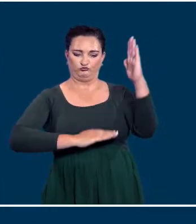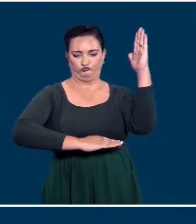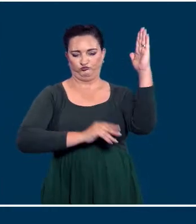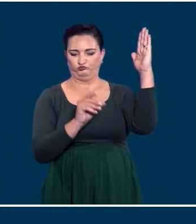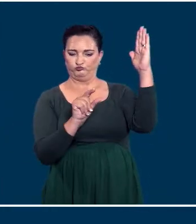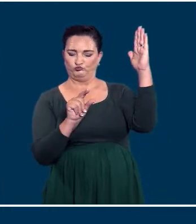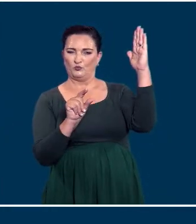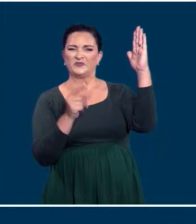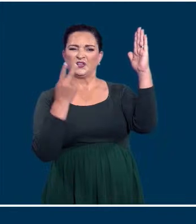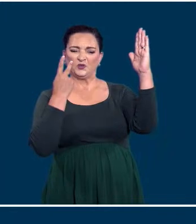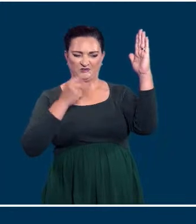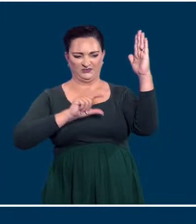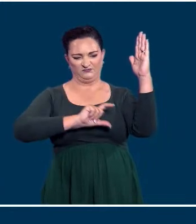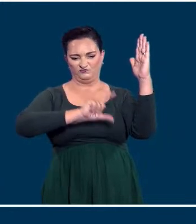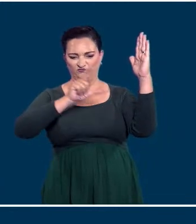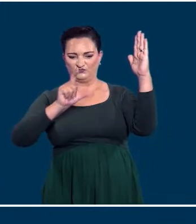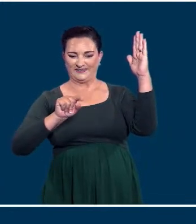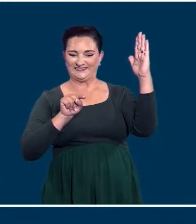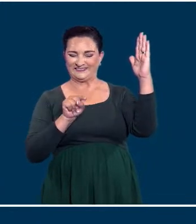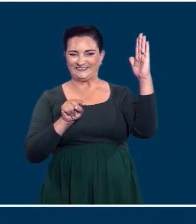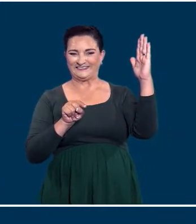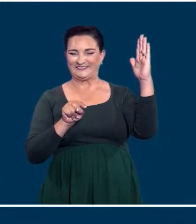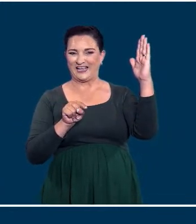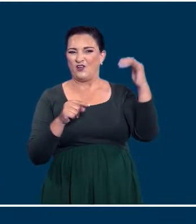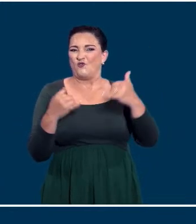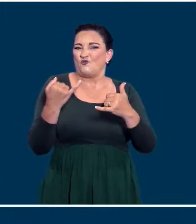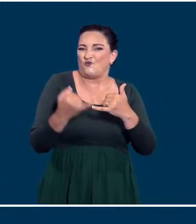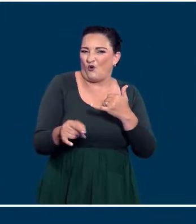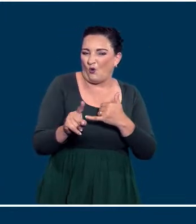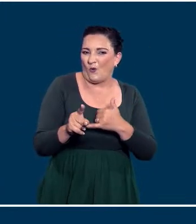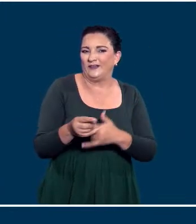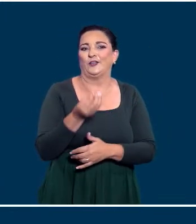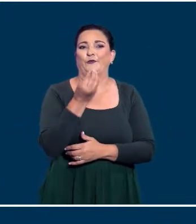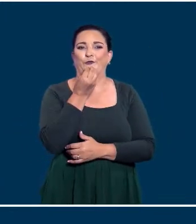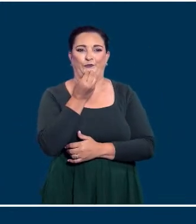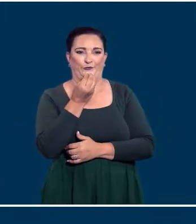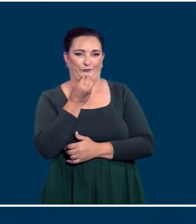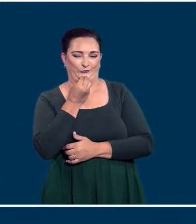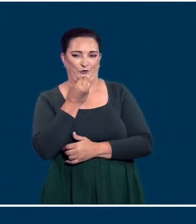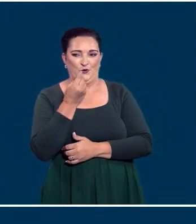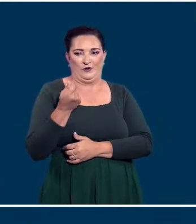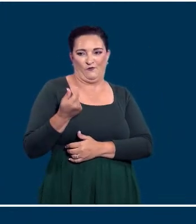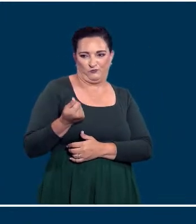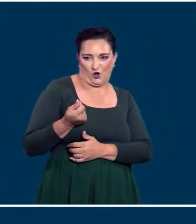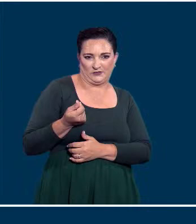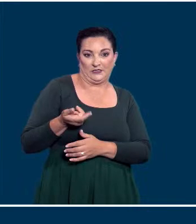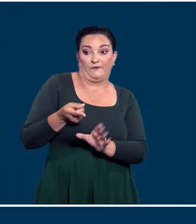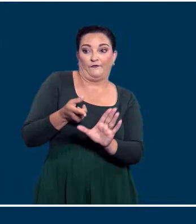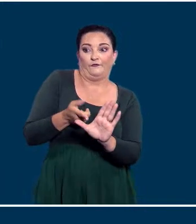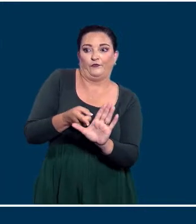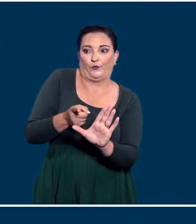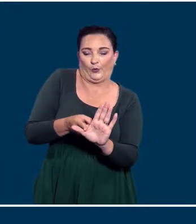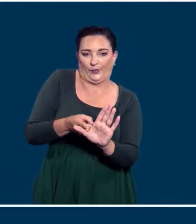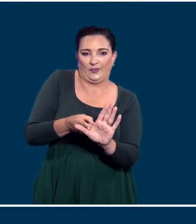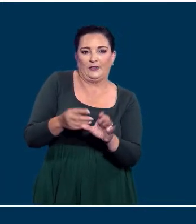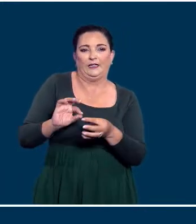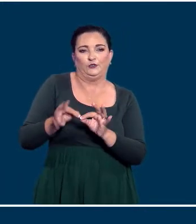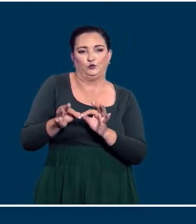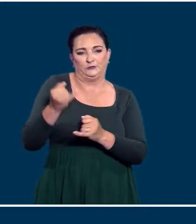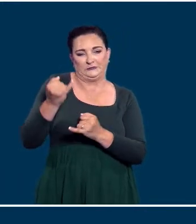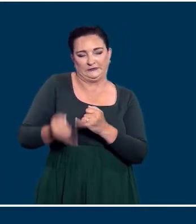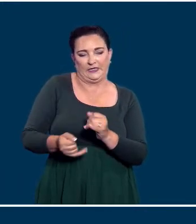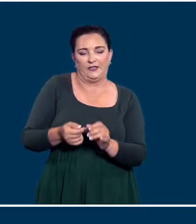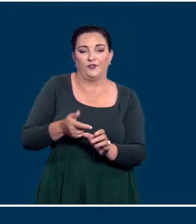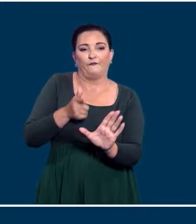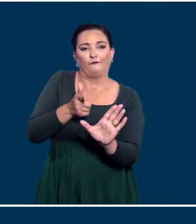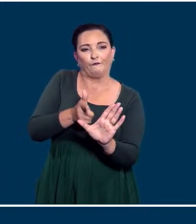fuel prices is where we were a bit off. They're notoriously volatile, but it's easy to get them wrong, but that contributed